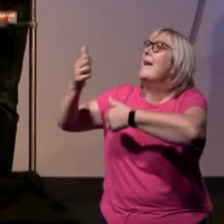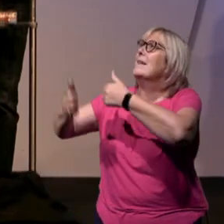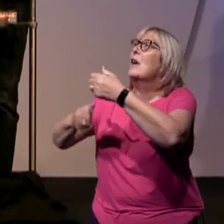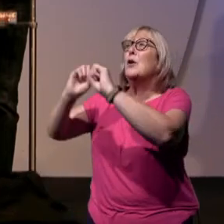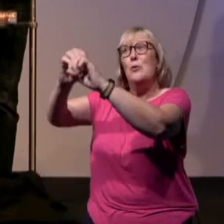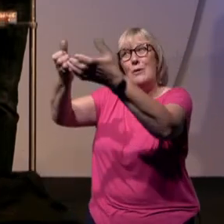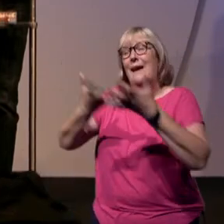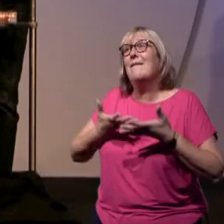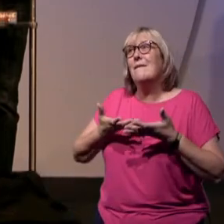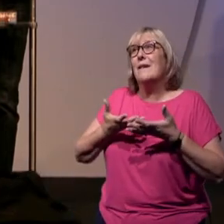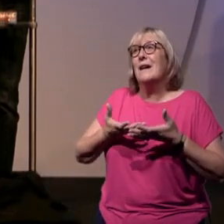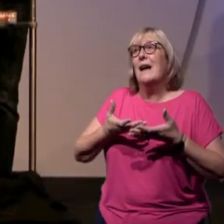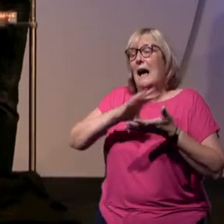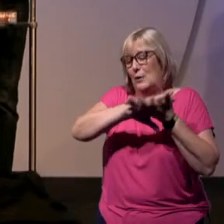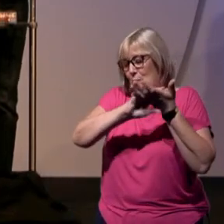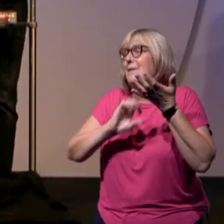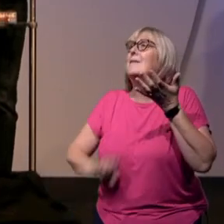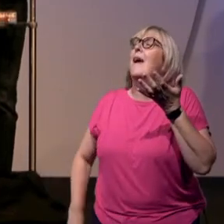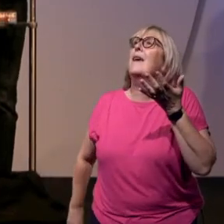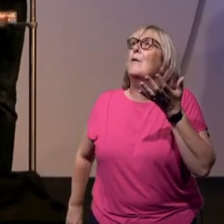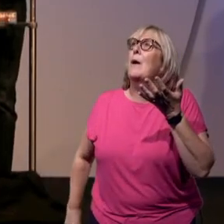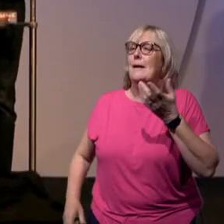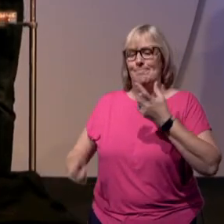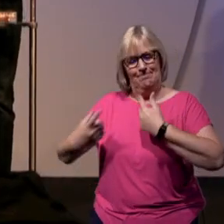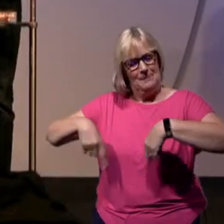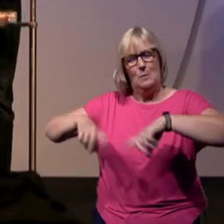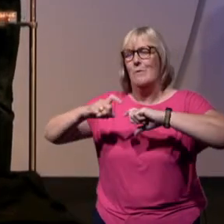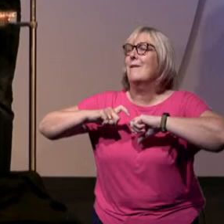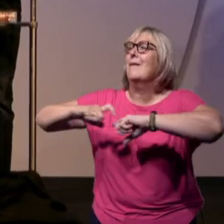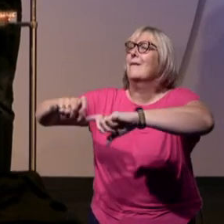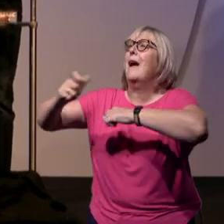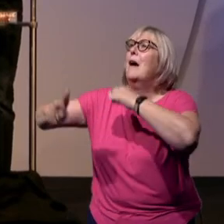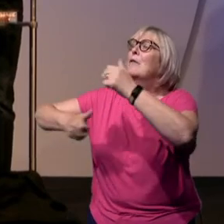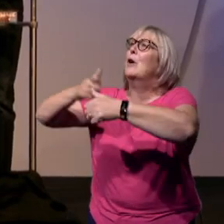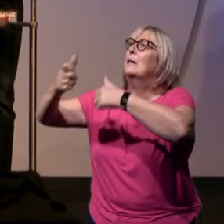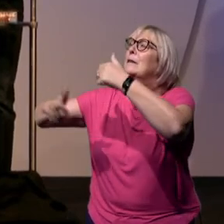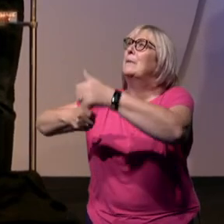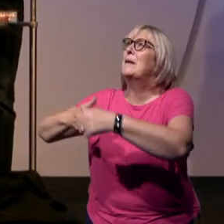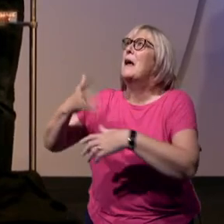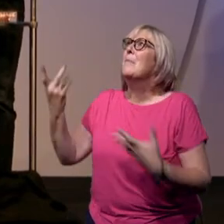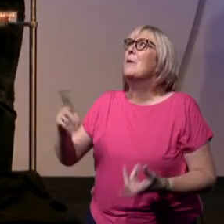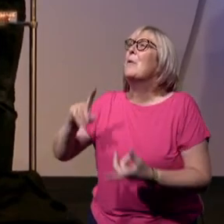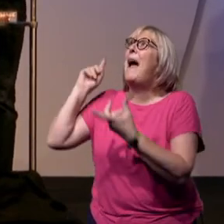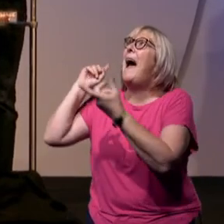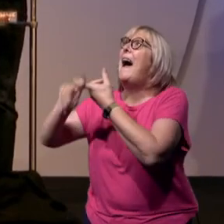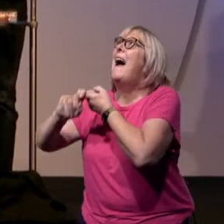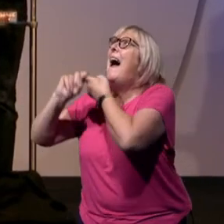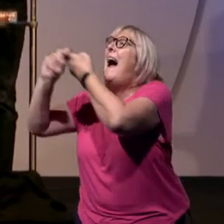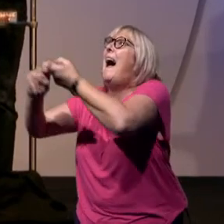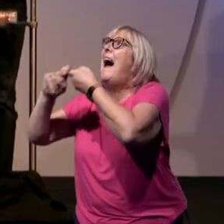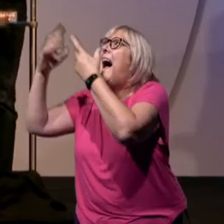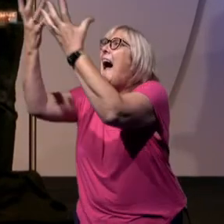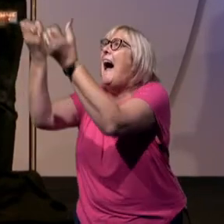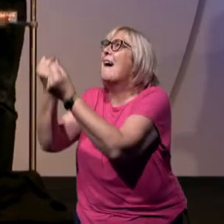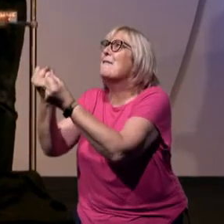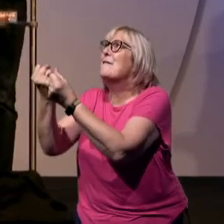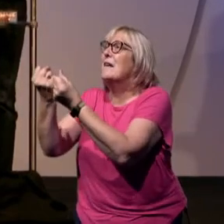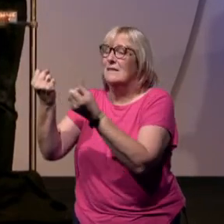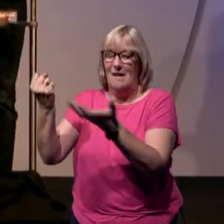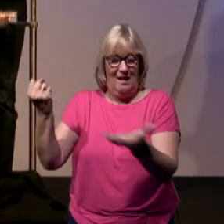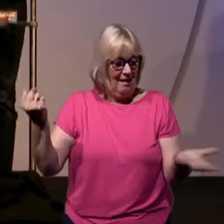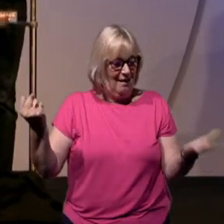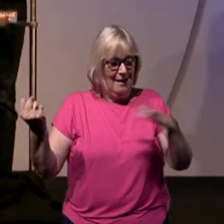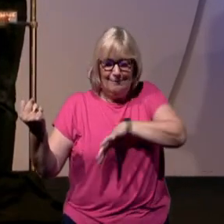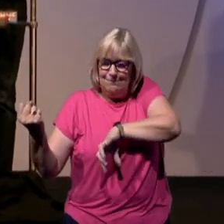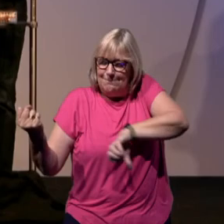away? Because if we have you, we could lose everything and still consider